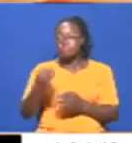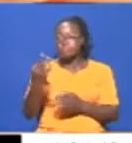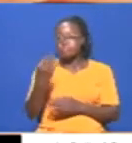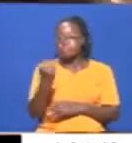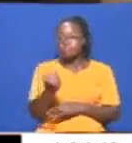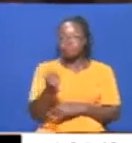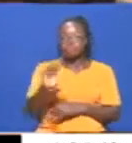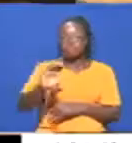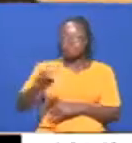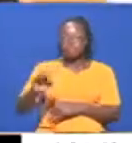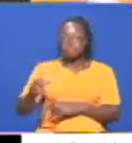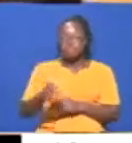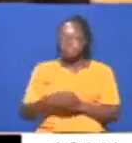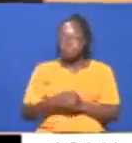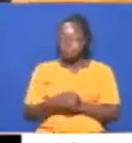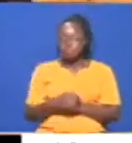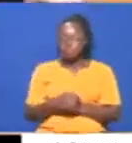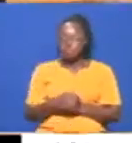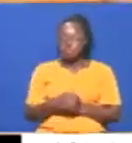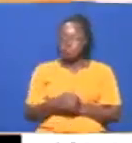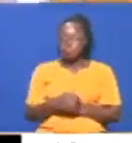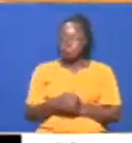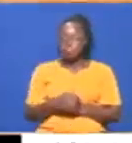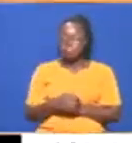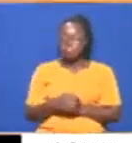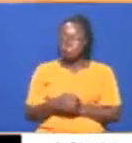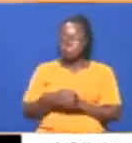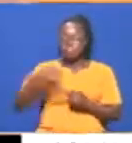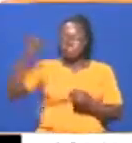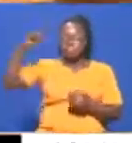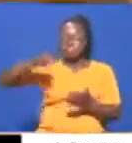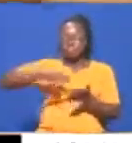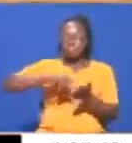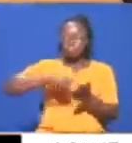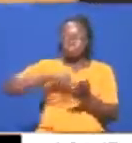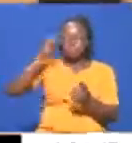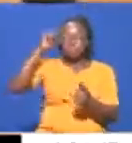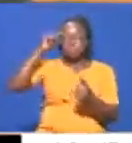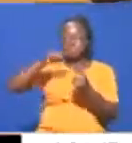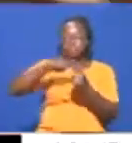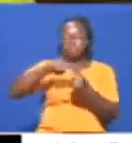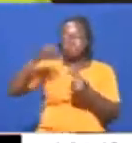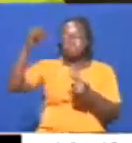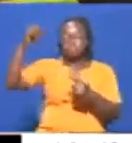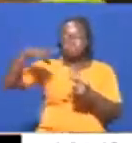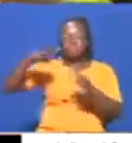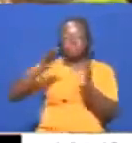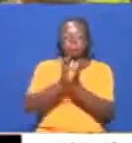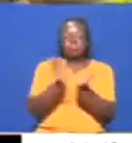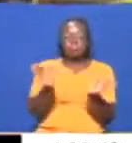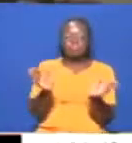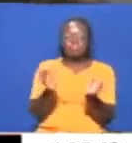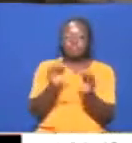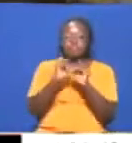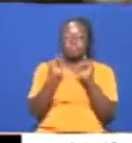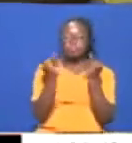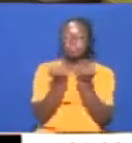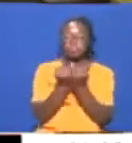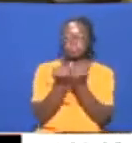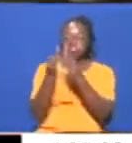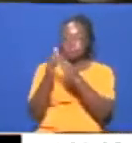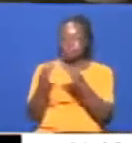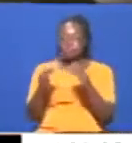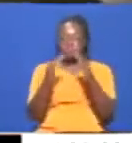counties. The electrification project targets to power public institutions and households to drive